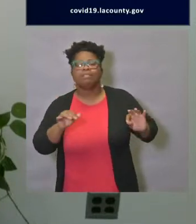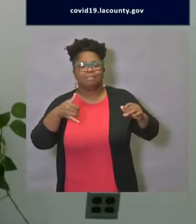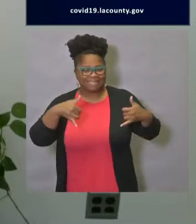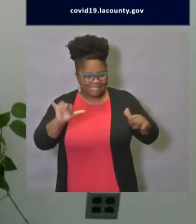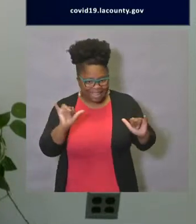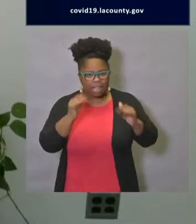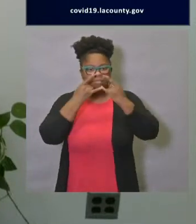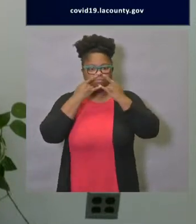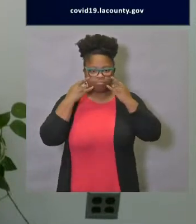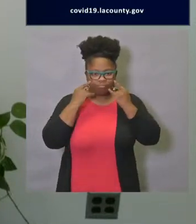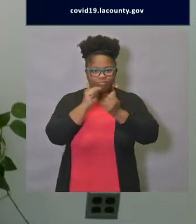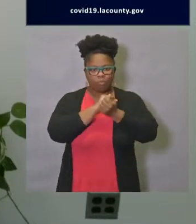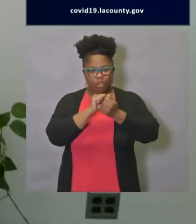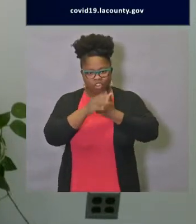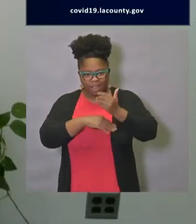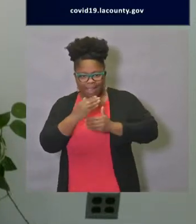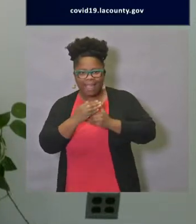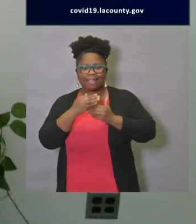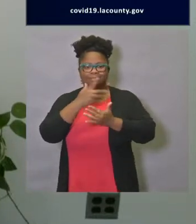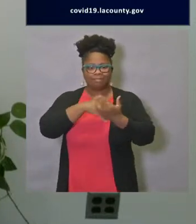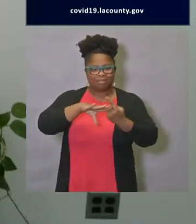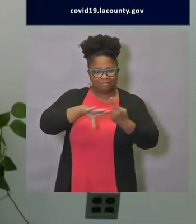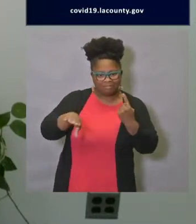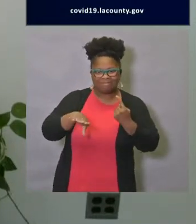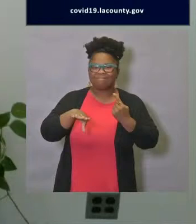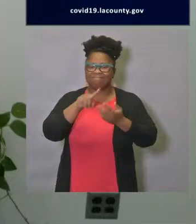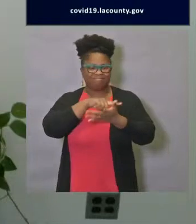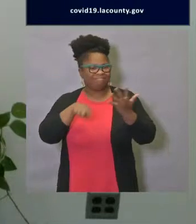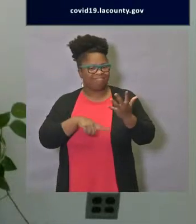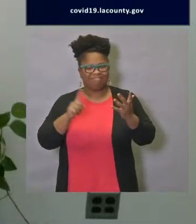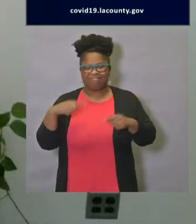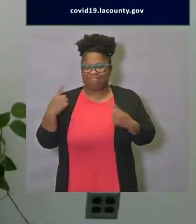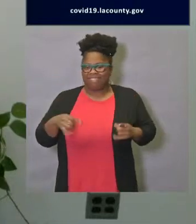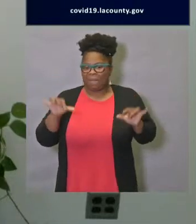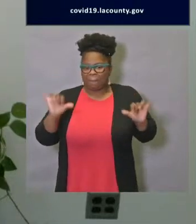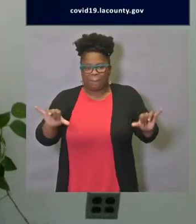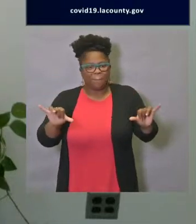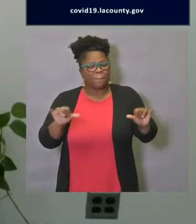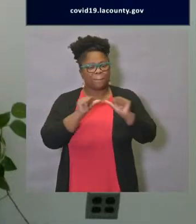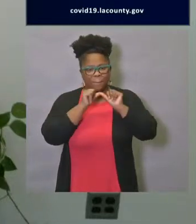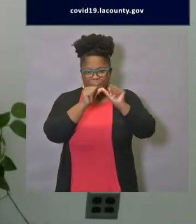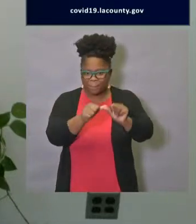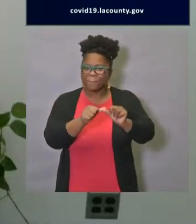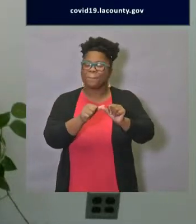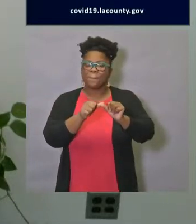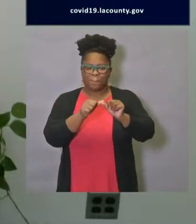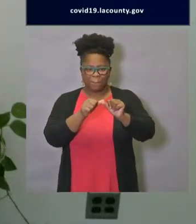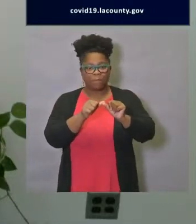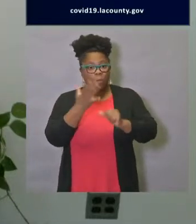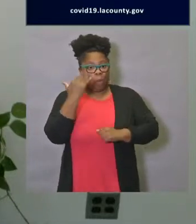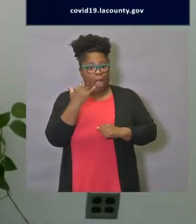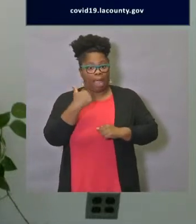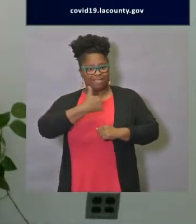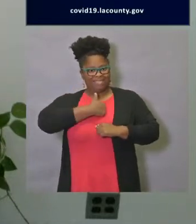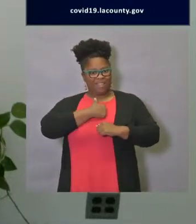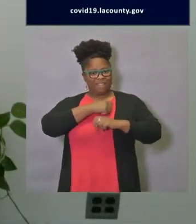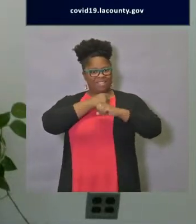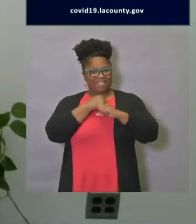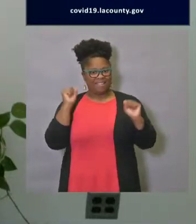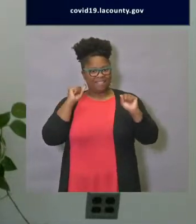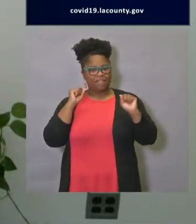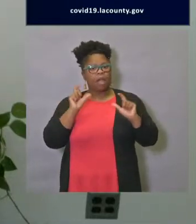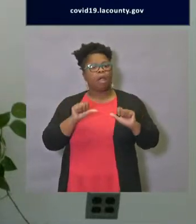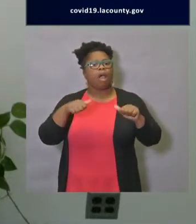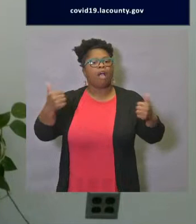your hands, you know, really do everything you've been doing to keep other people safe. You're